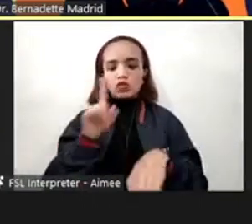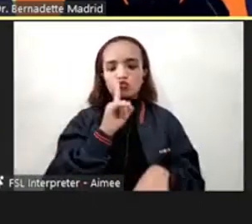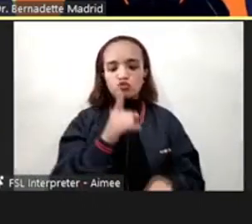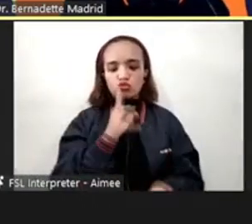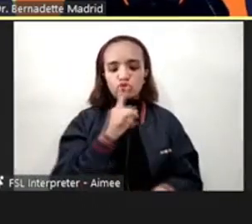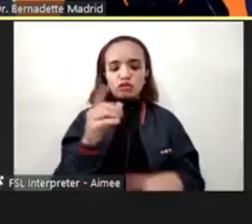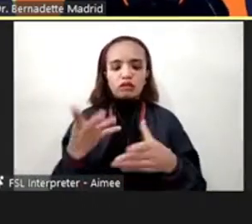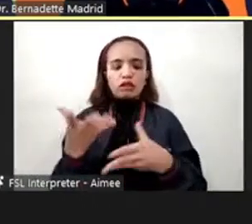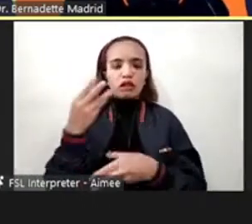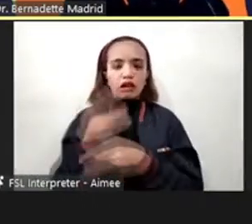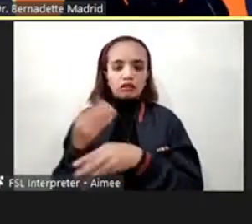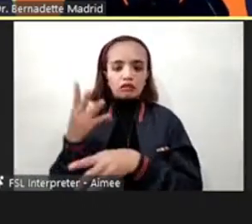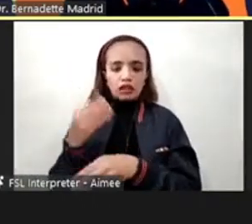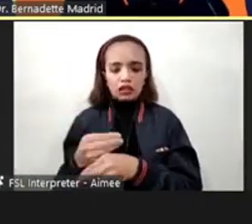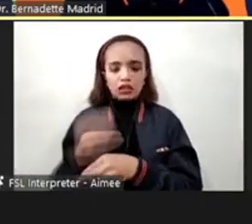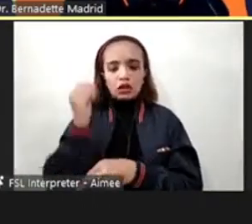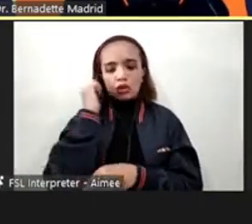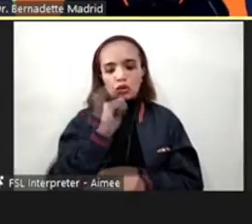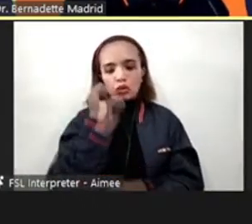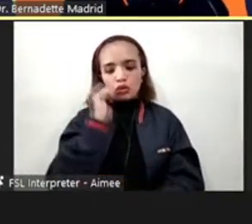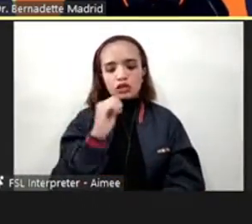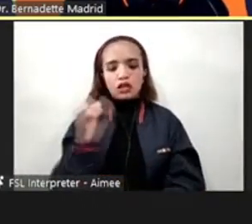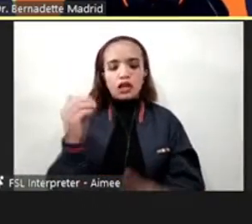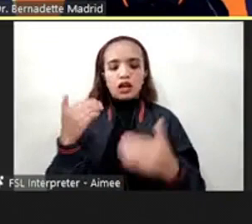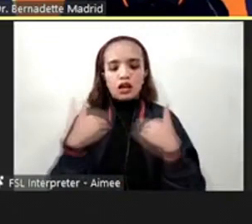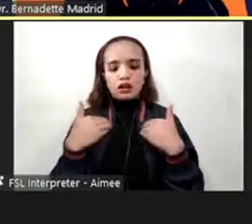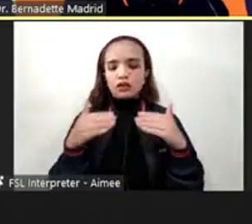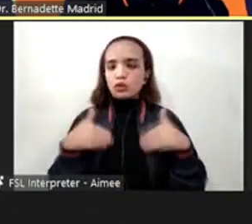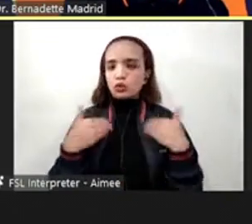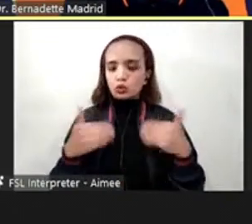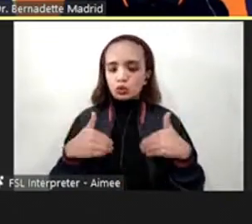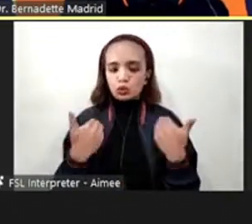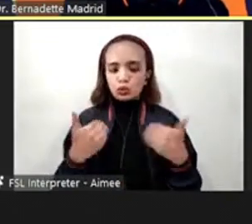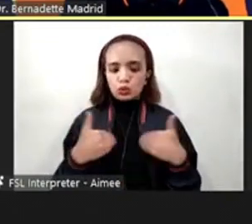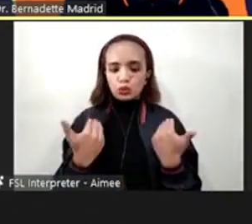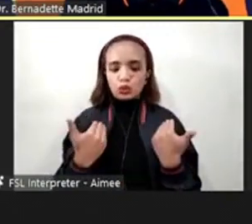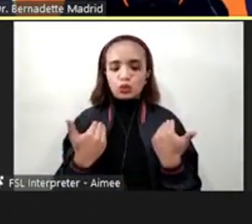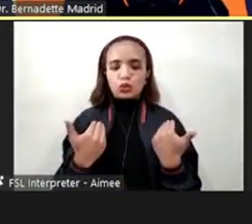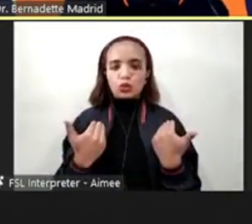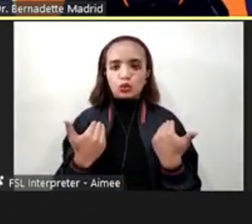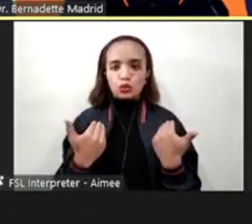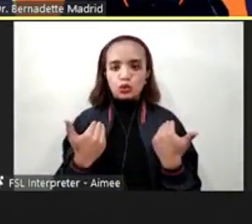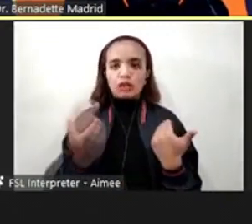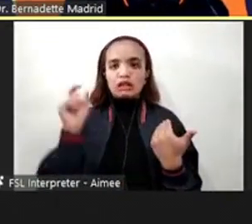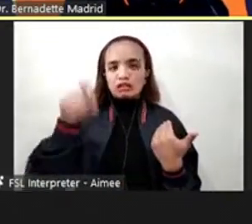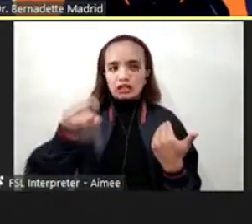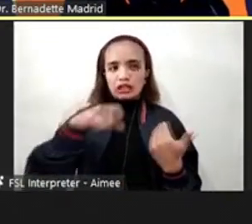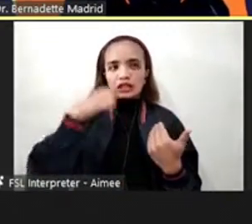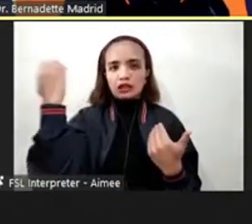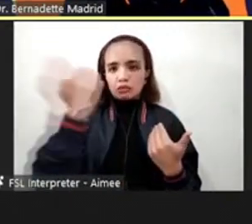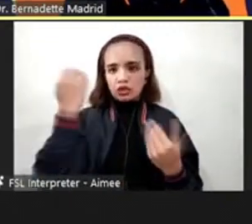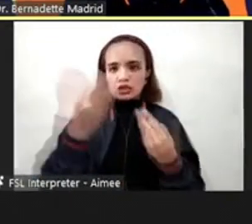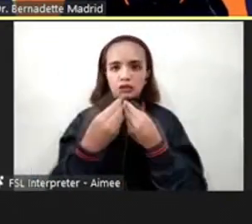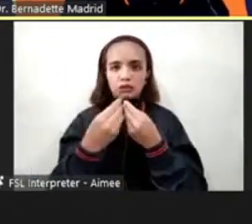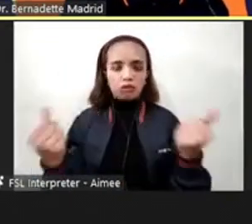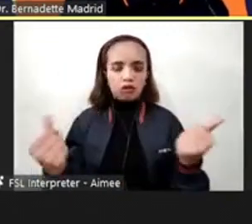increasing. Every day, we have the youth who are suicidal and who needs emergency treatment. We've never had